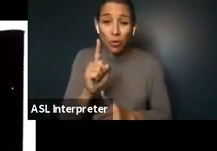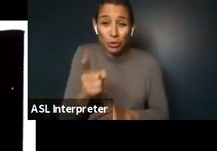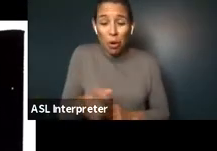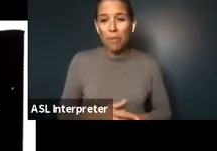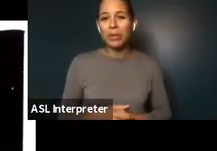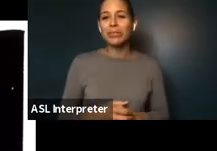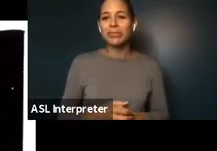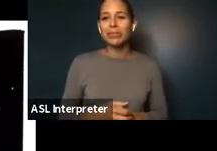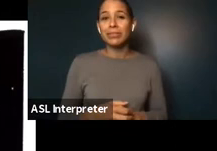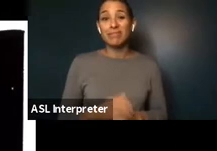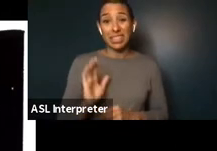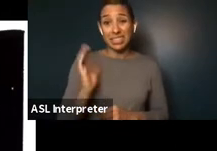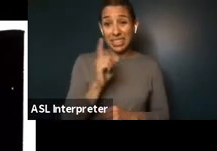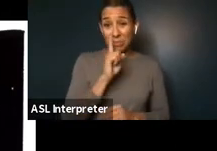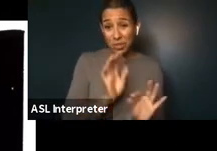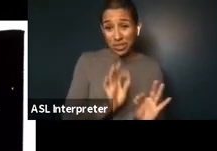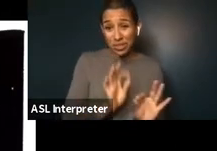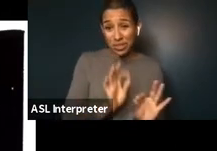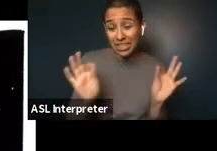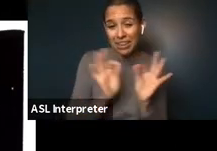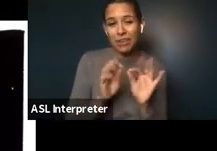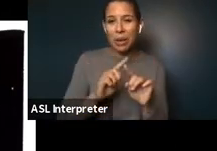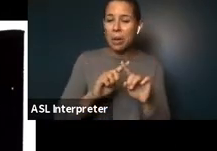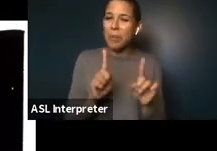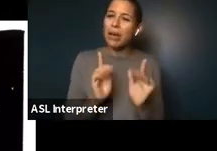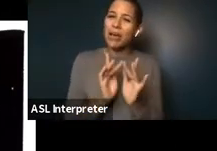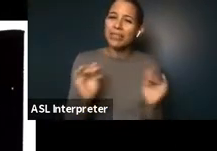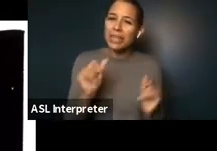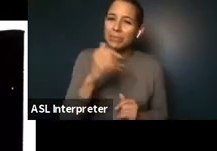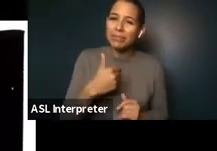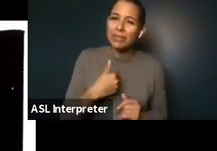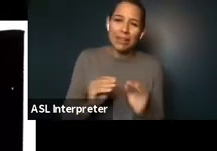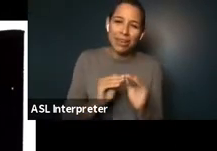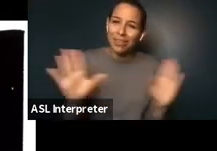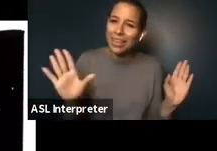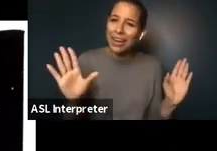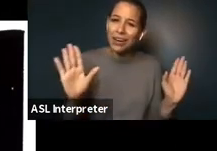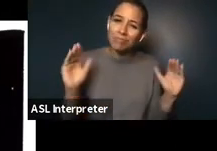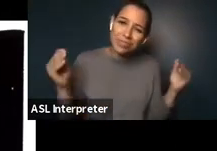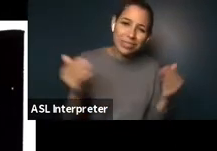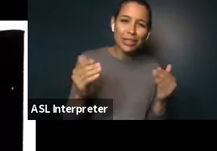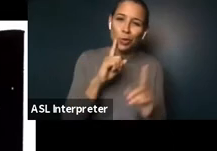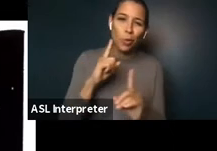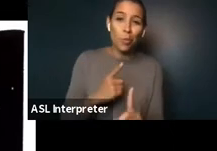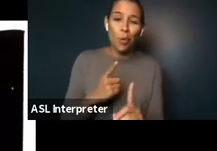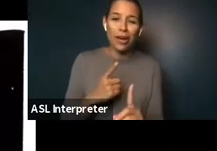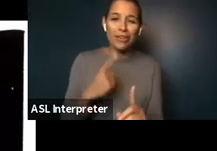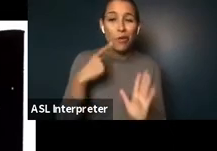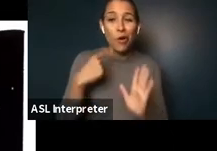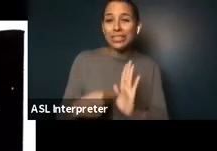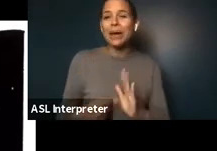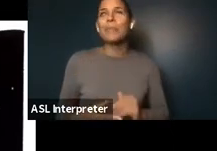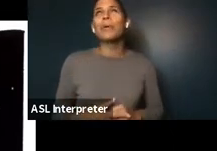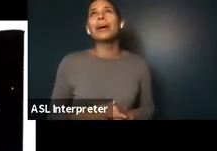necessarily have like a clear sort of central point. know, you can say, oh, this is